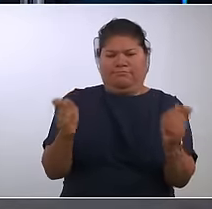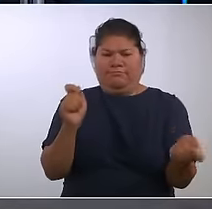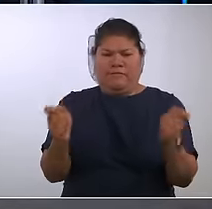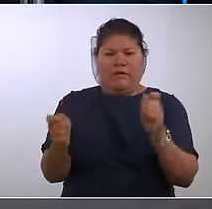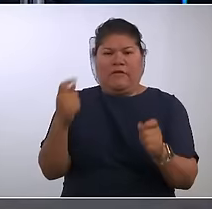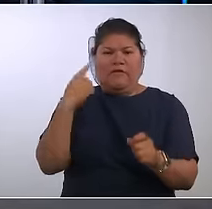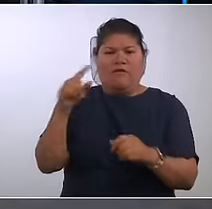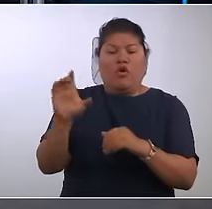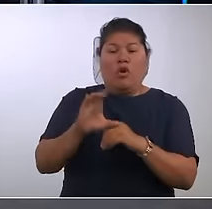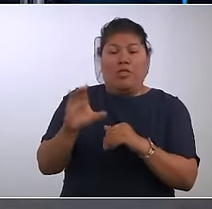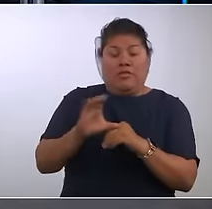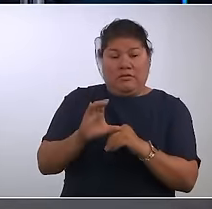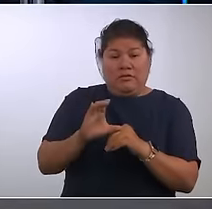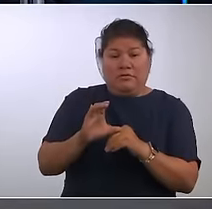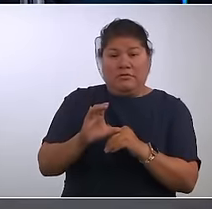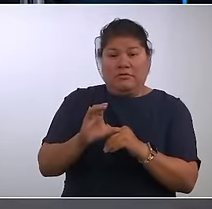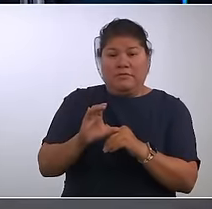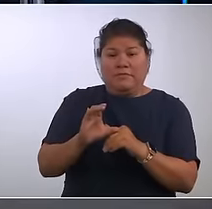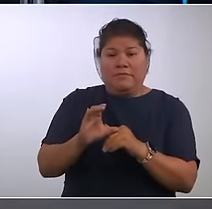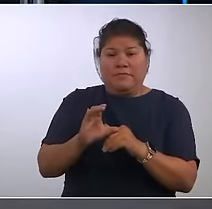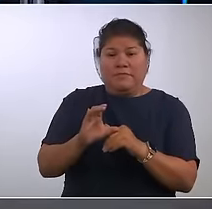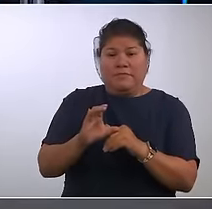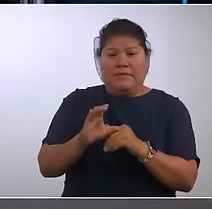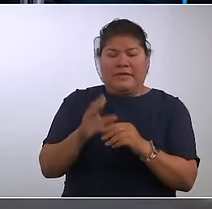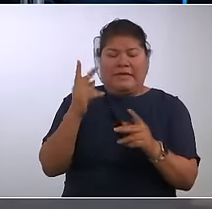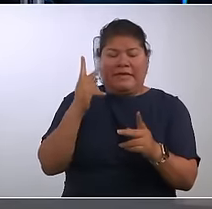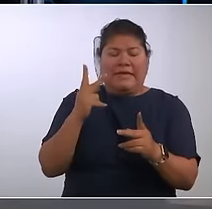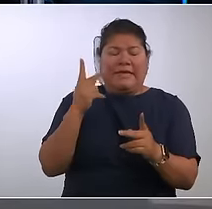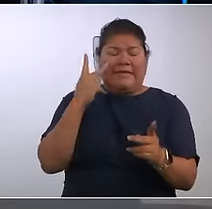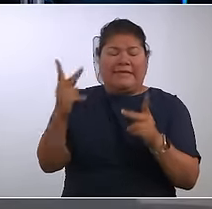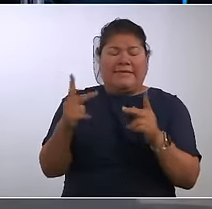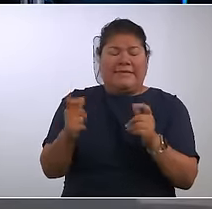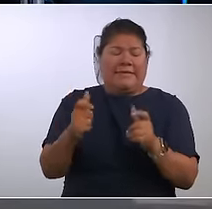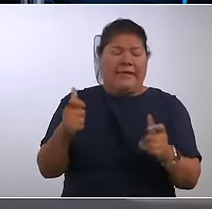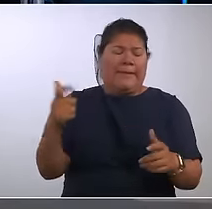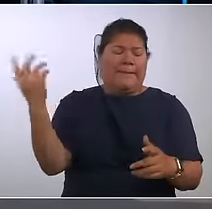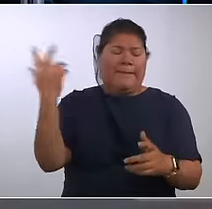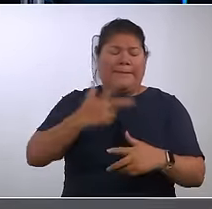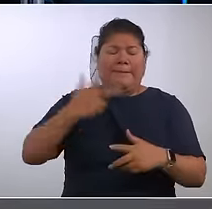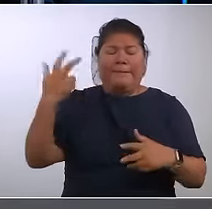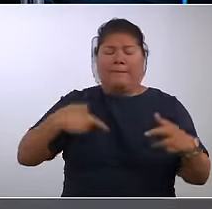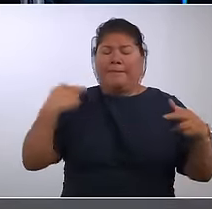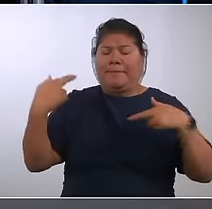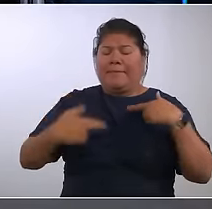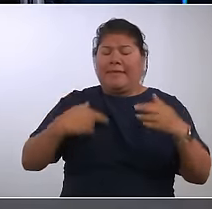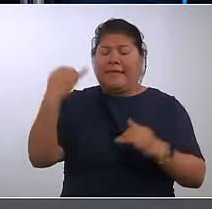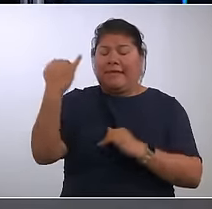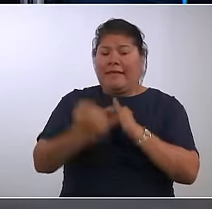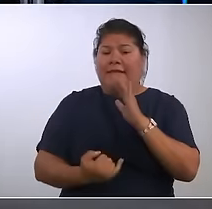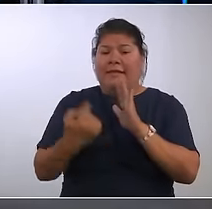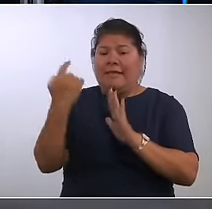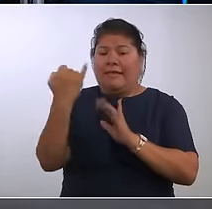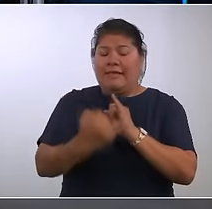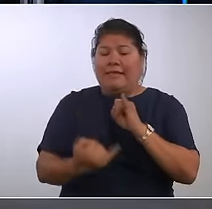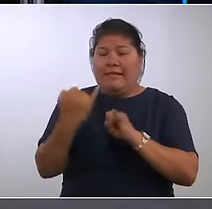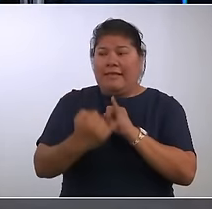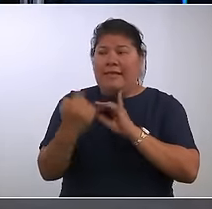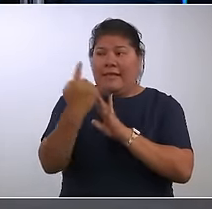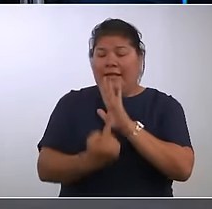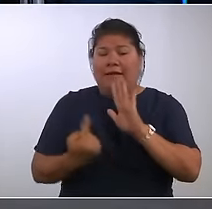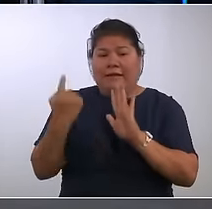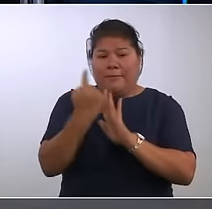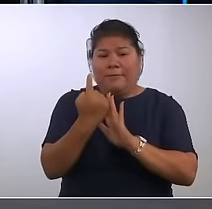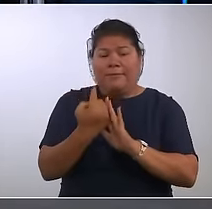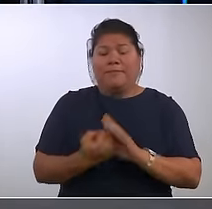adjustments. Para que la iglesia, that the church, vea un grande avivamiento en este último día. Would see a great revival in